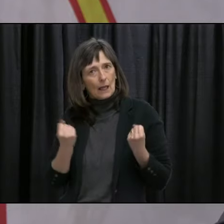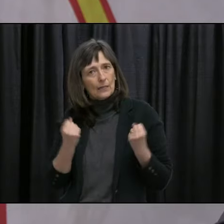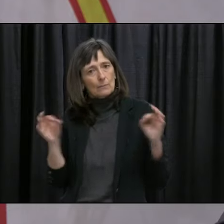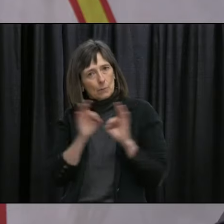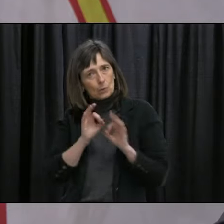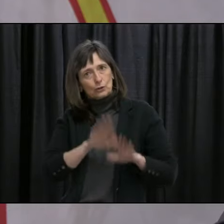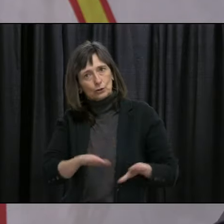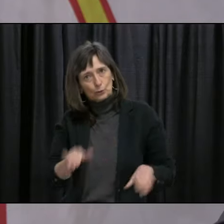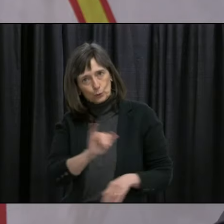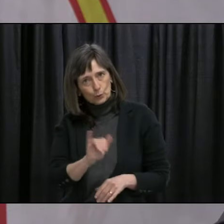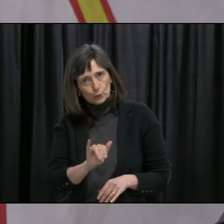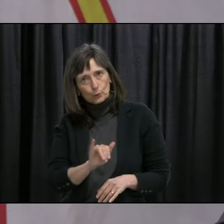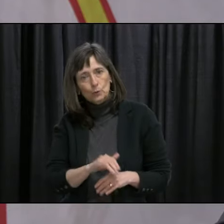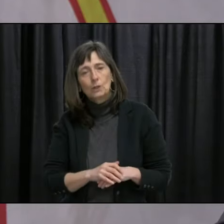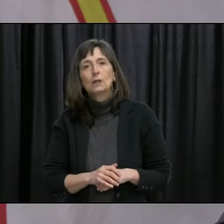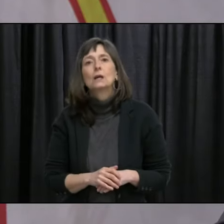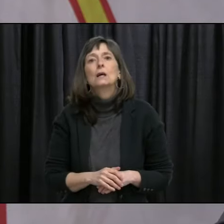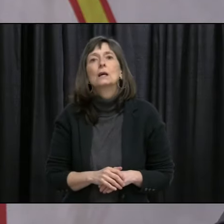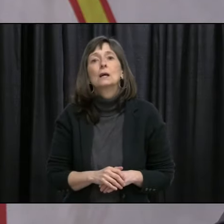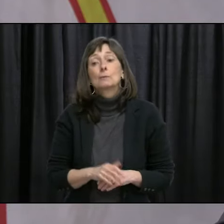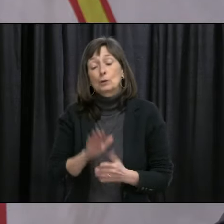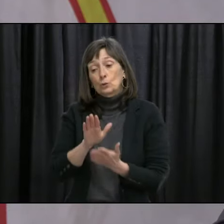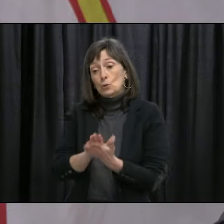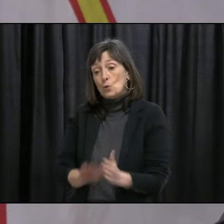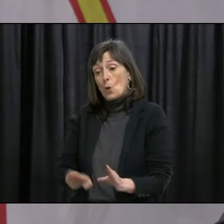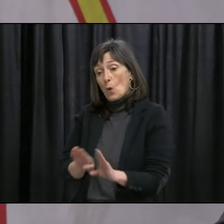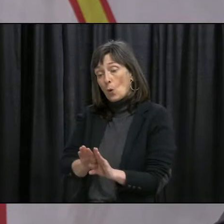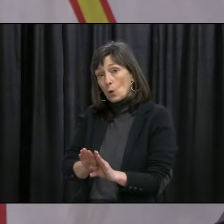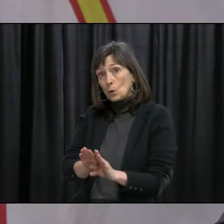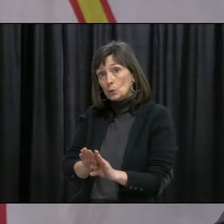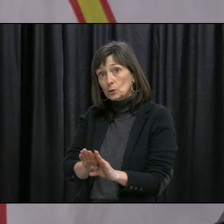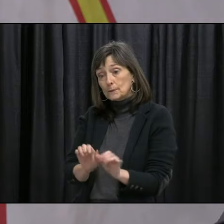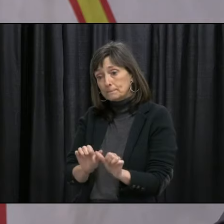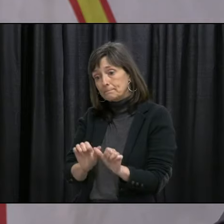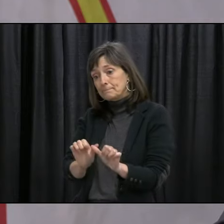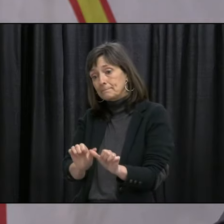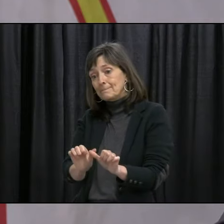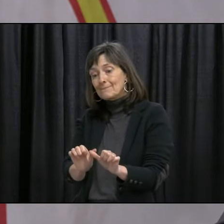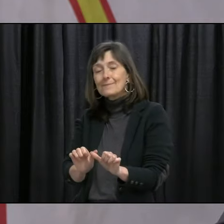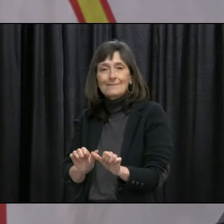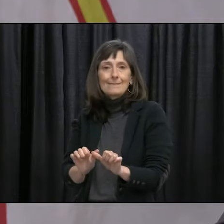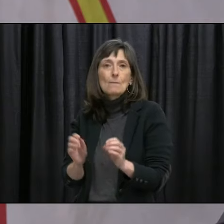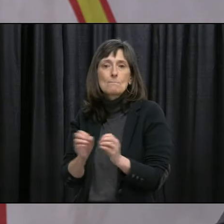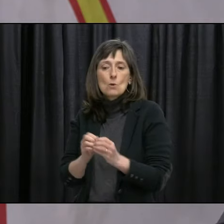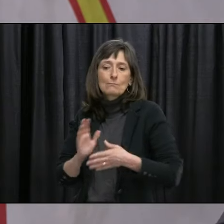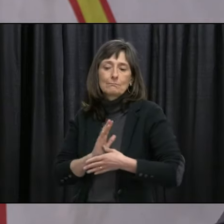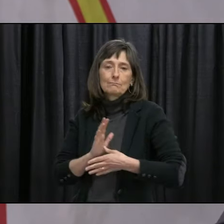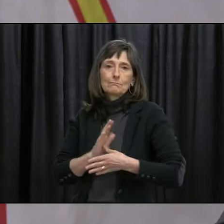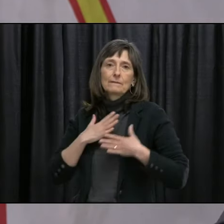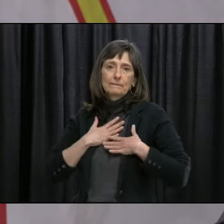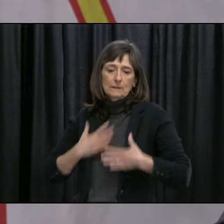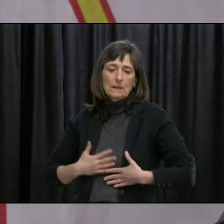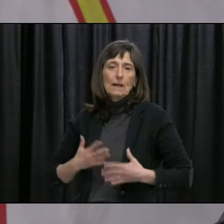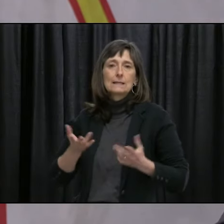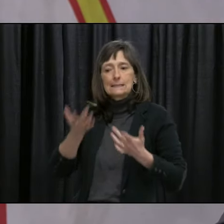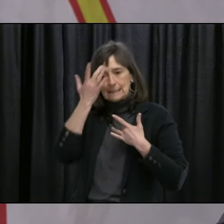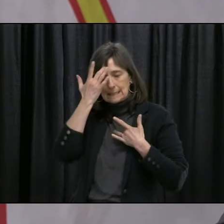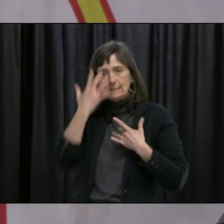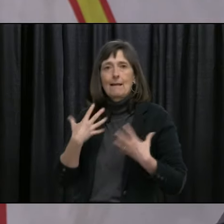extremely important, but the decision to keep schools closed was one of physical health and to stop the transmission of the